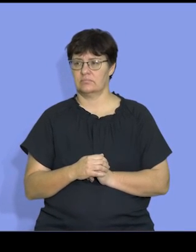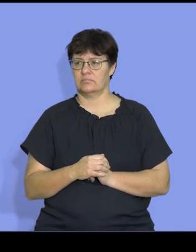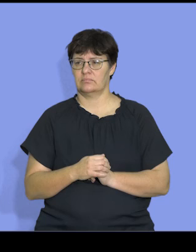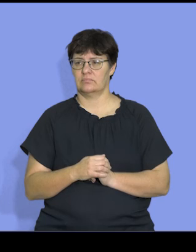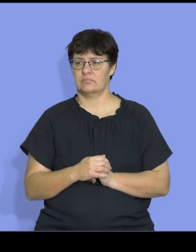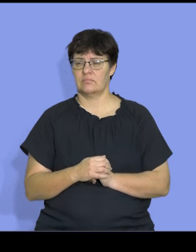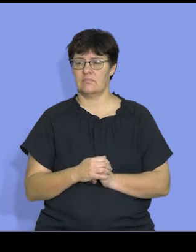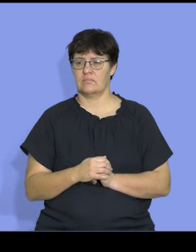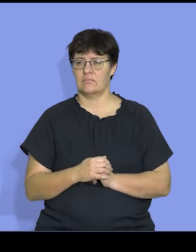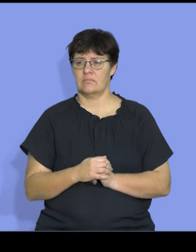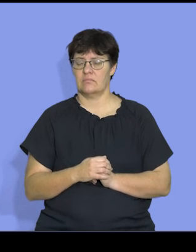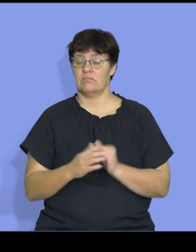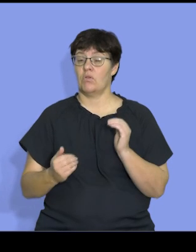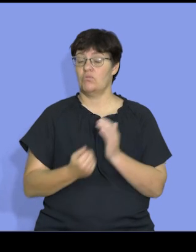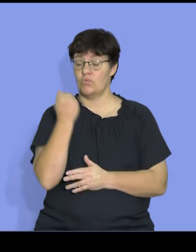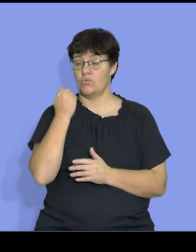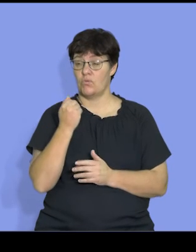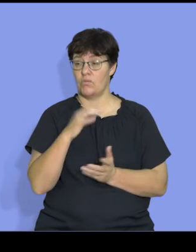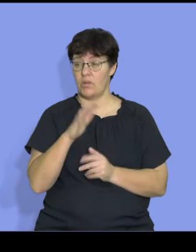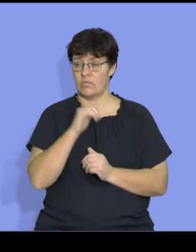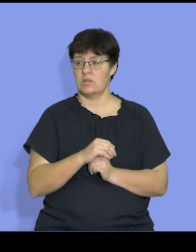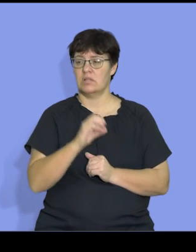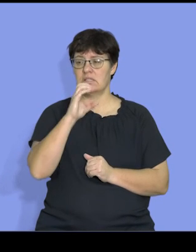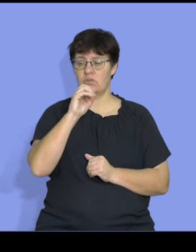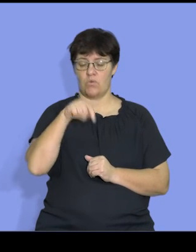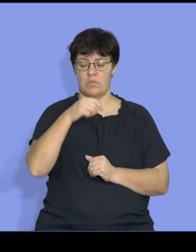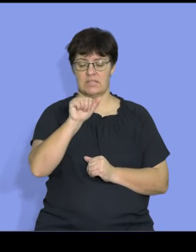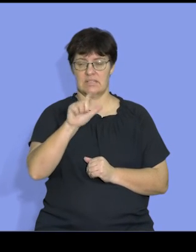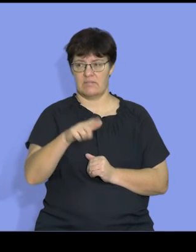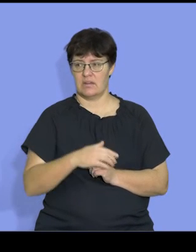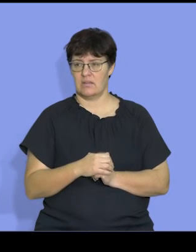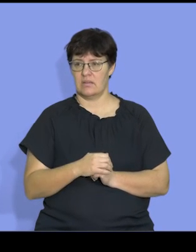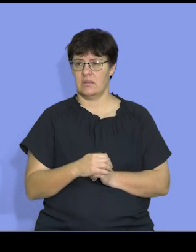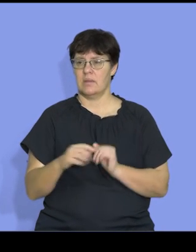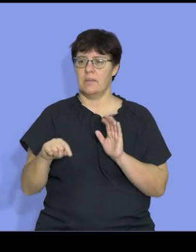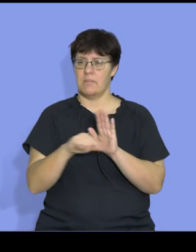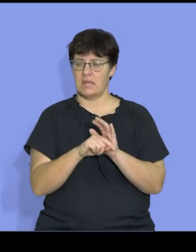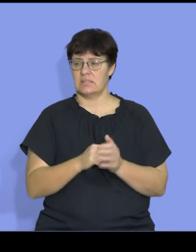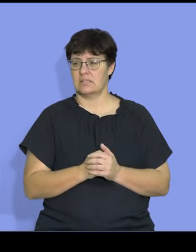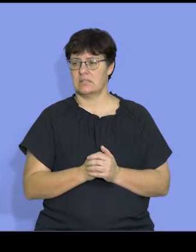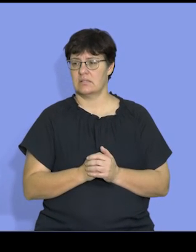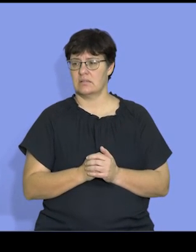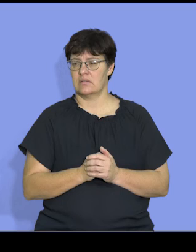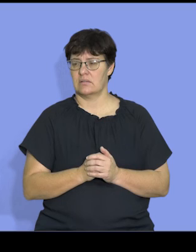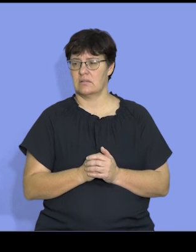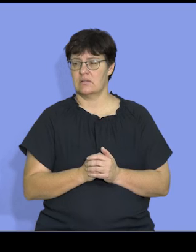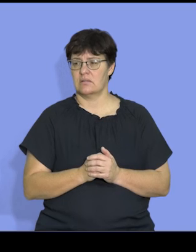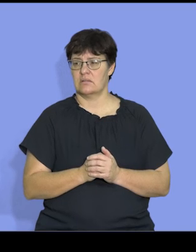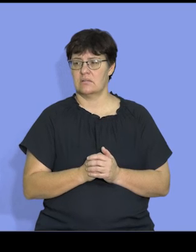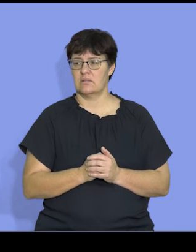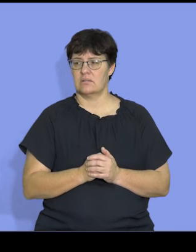second volume, the new volume is 0.67 less the initial volume, okay, of the solution, which